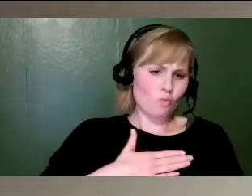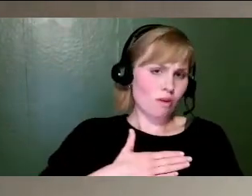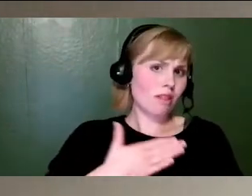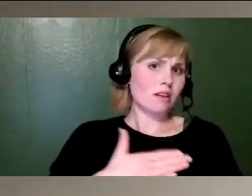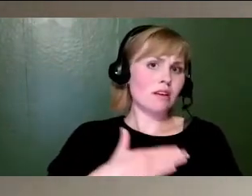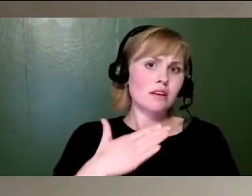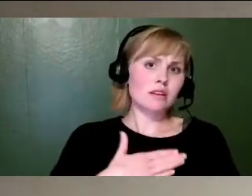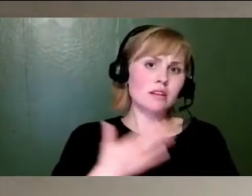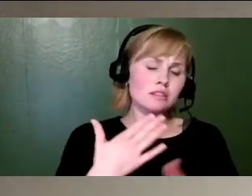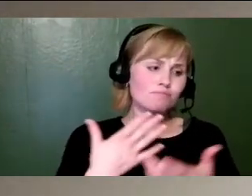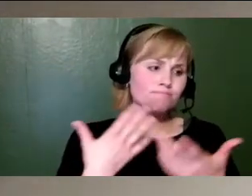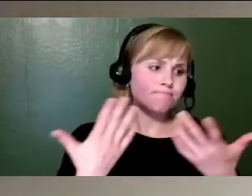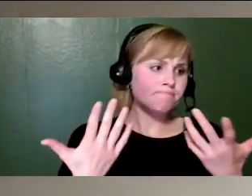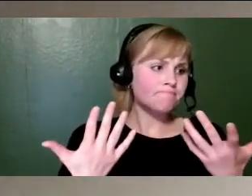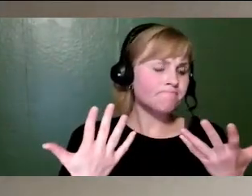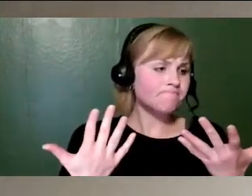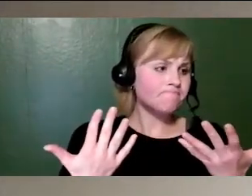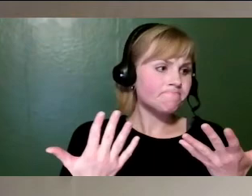to